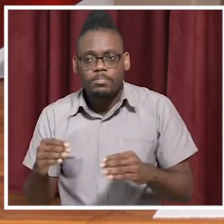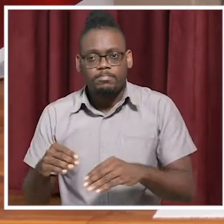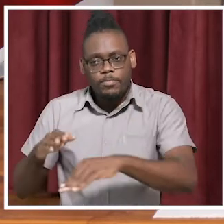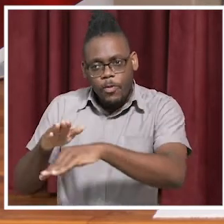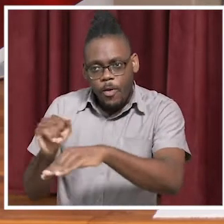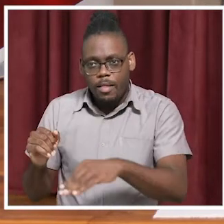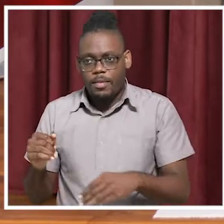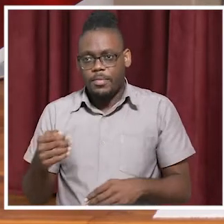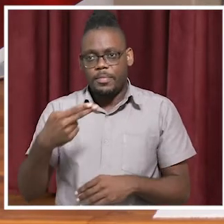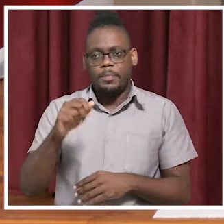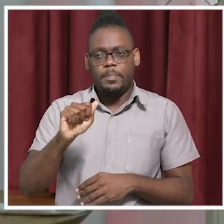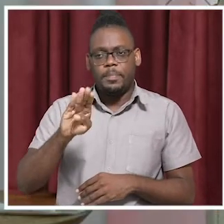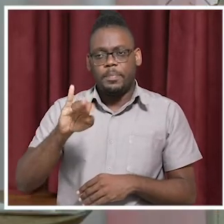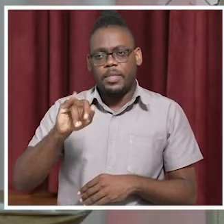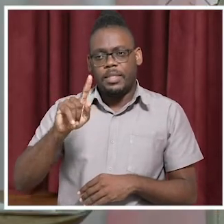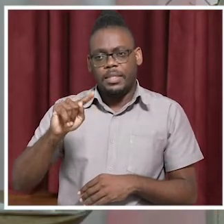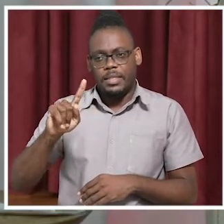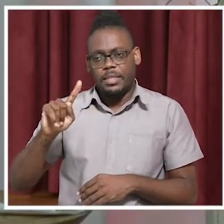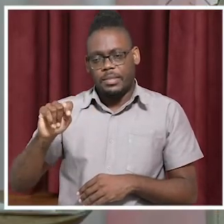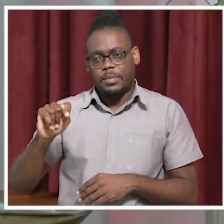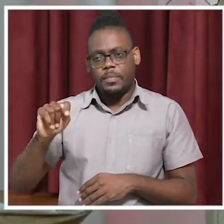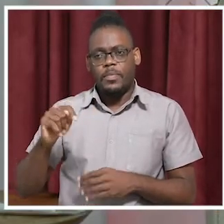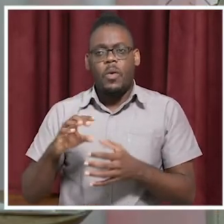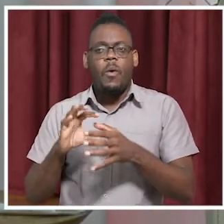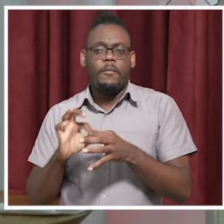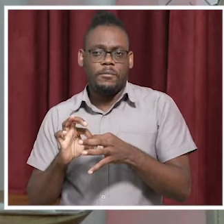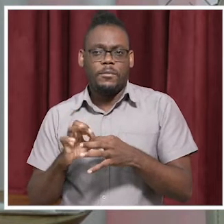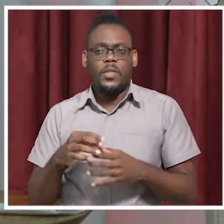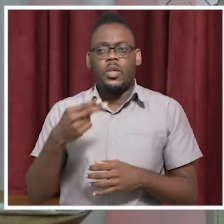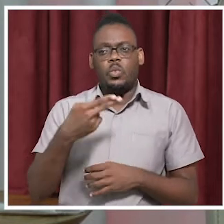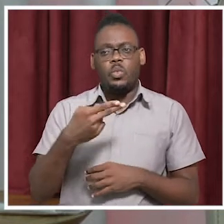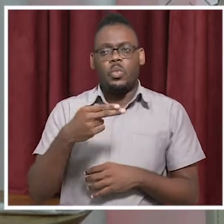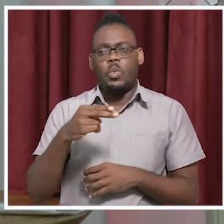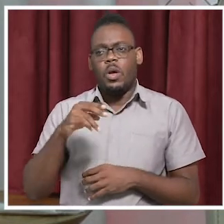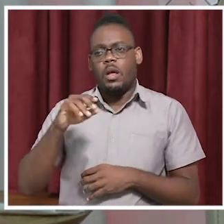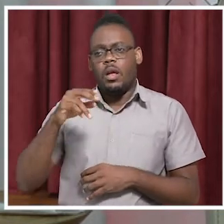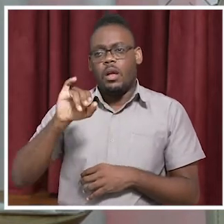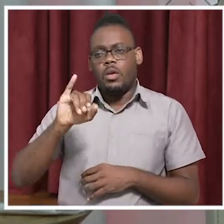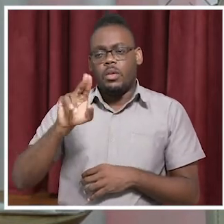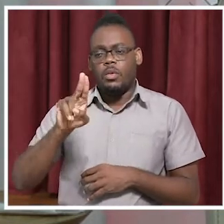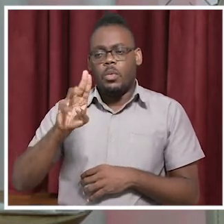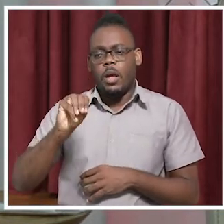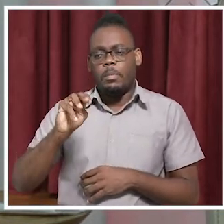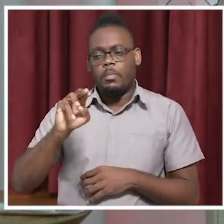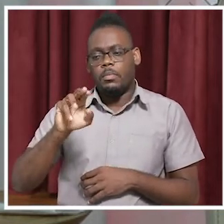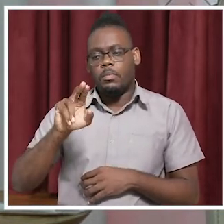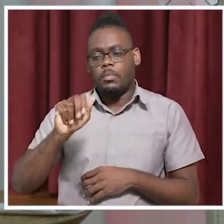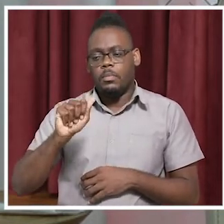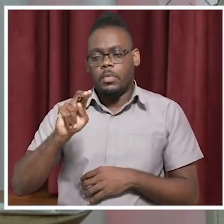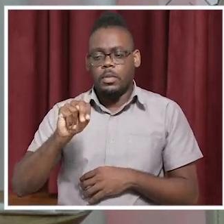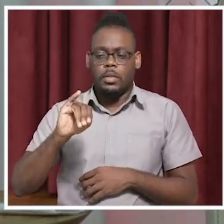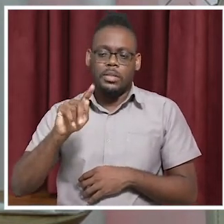question. Absolutely. Because the time frame is of the essence, but making sure that things are done timely may not be within their means.